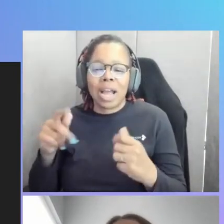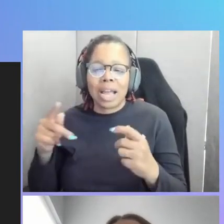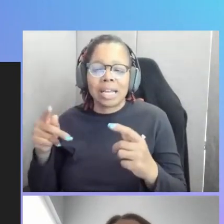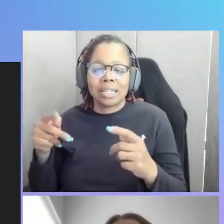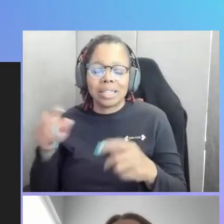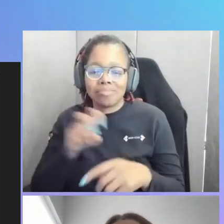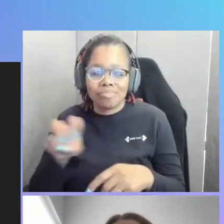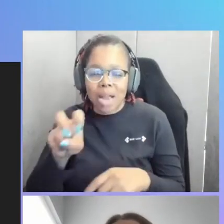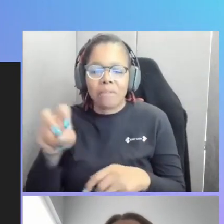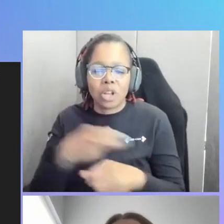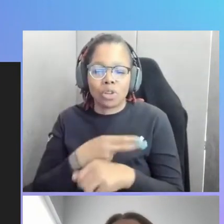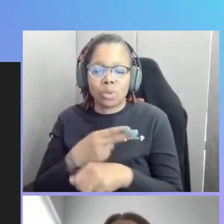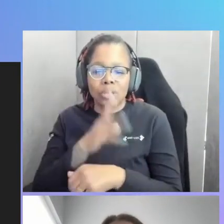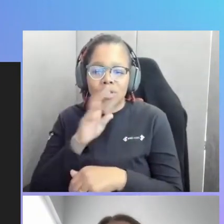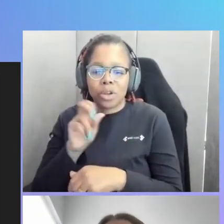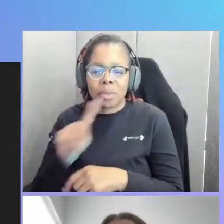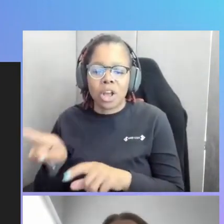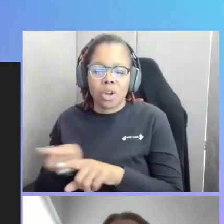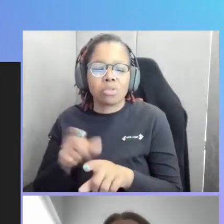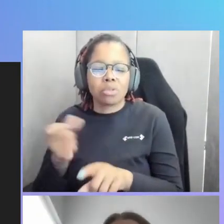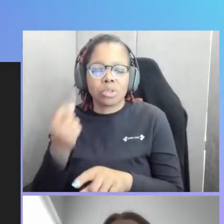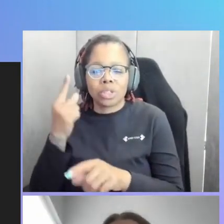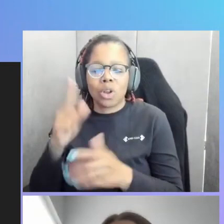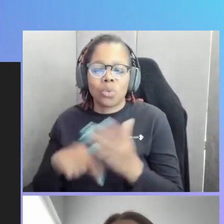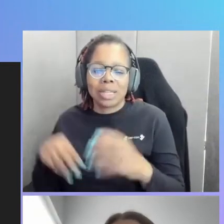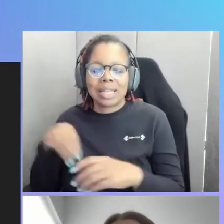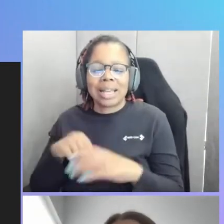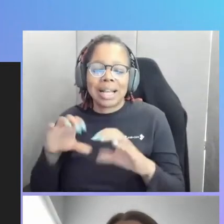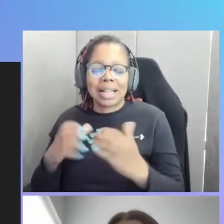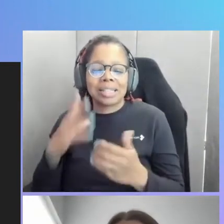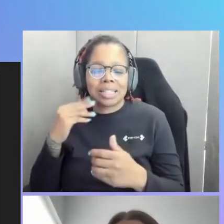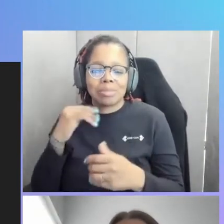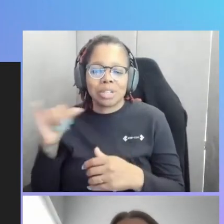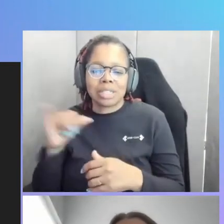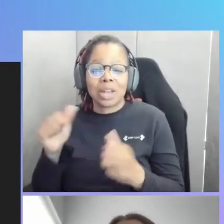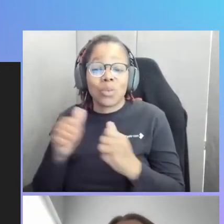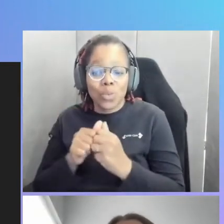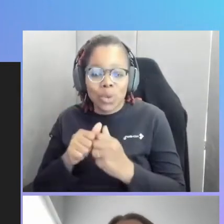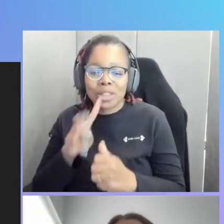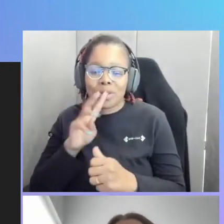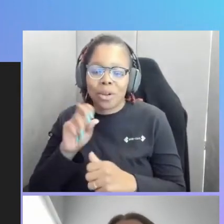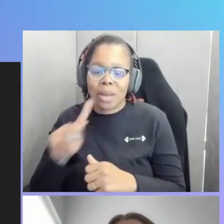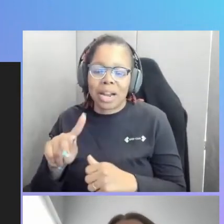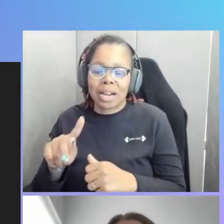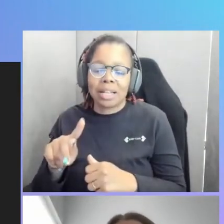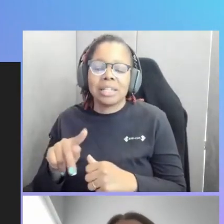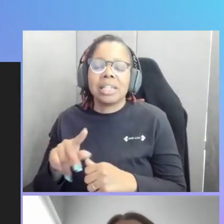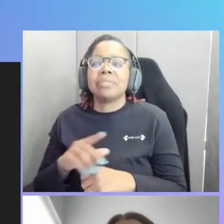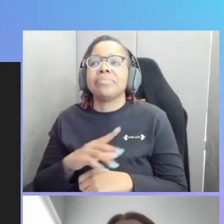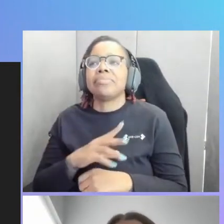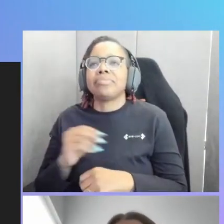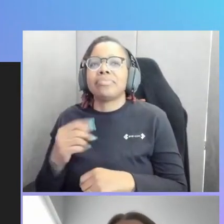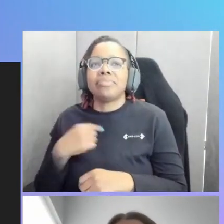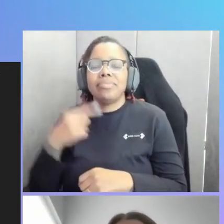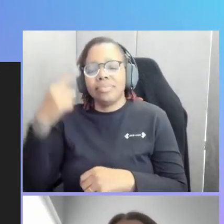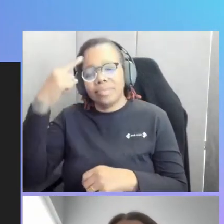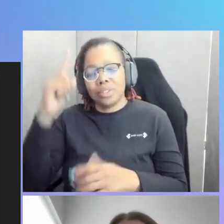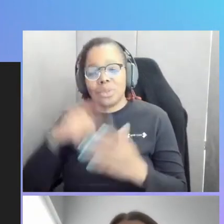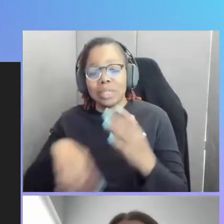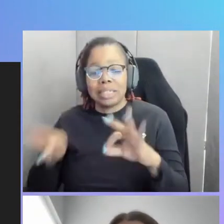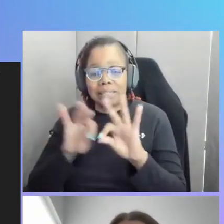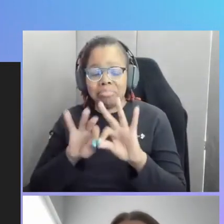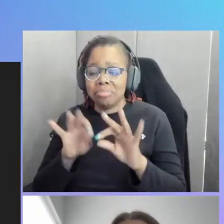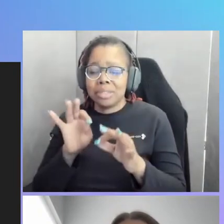TalkBack, and also understand what that in-class experience is like with TalkBack. And I think what's key here is